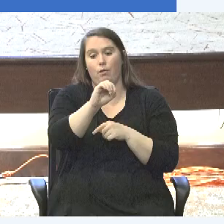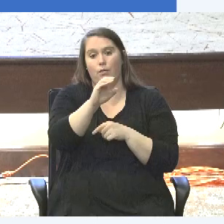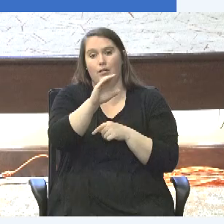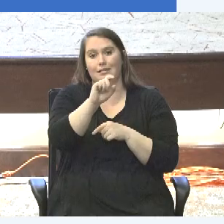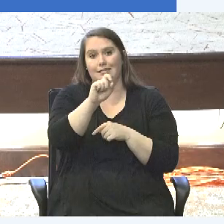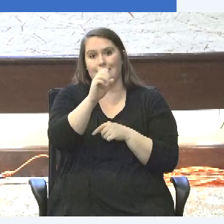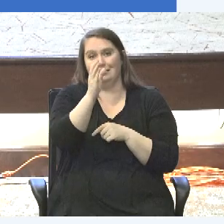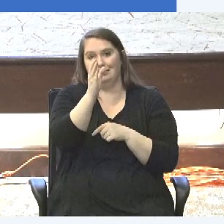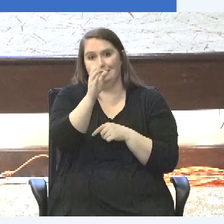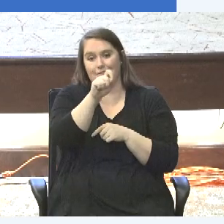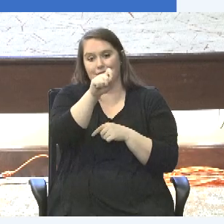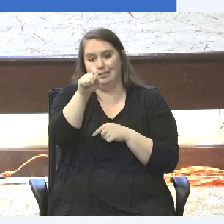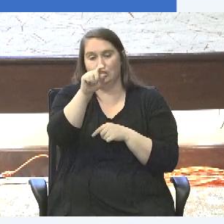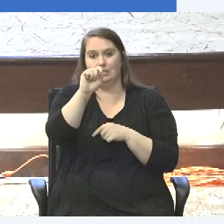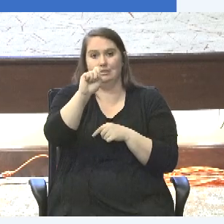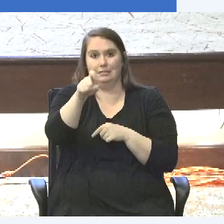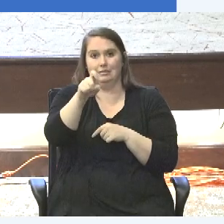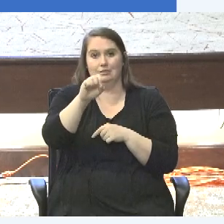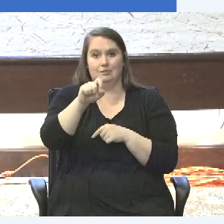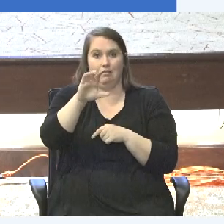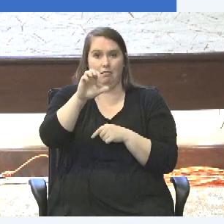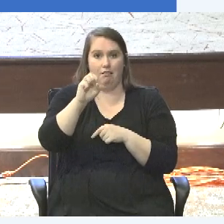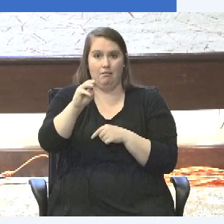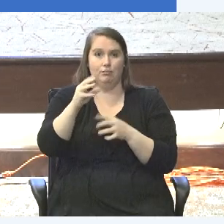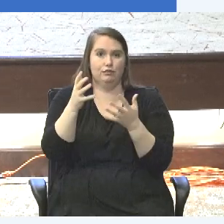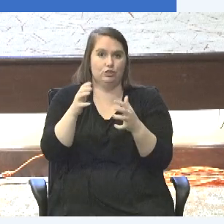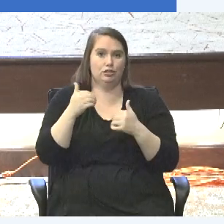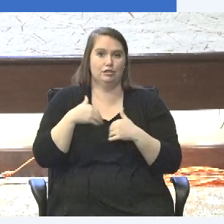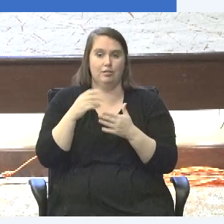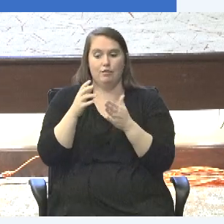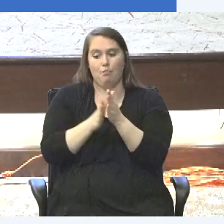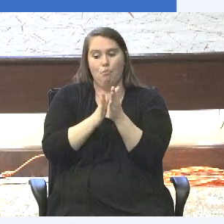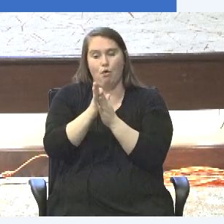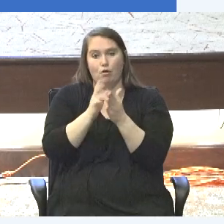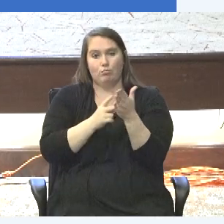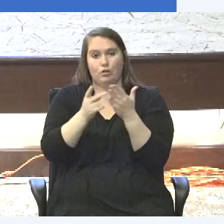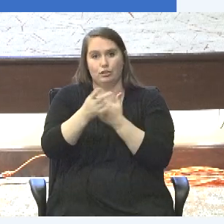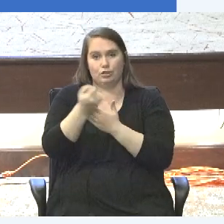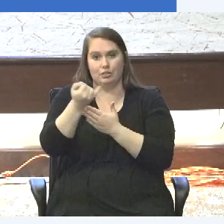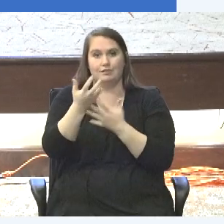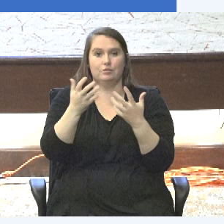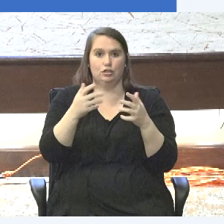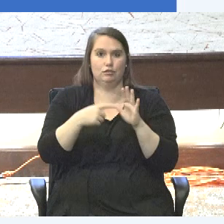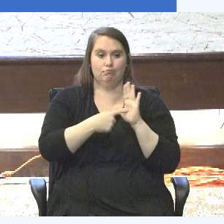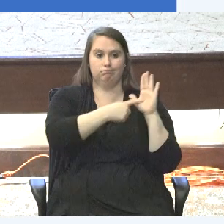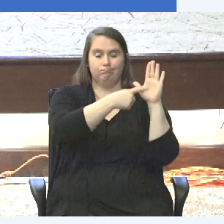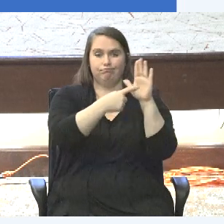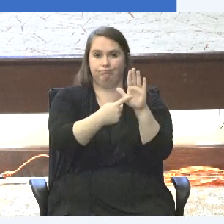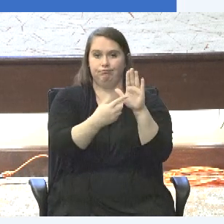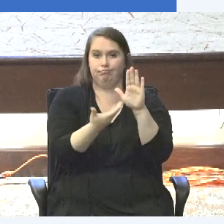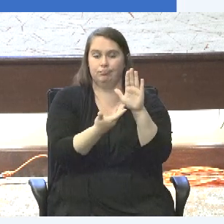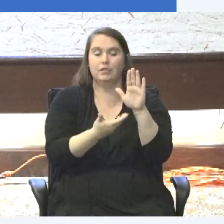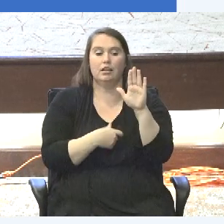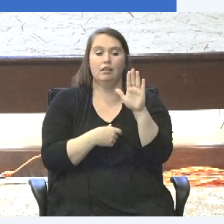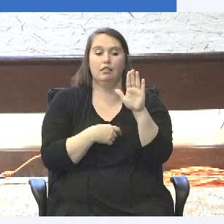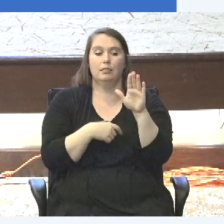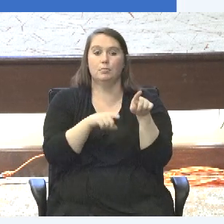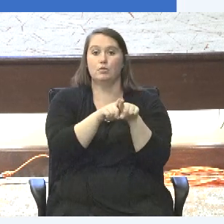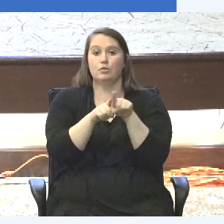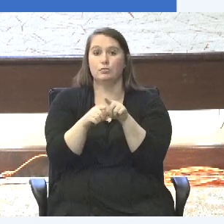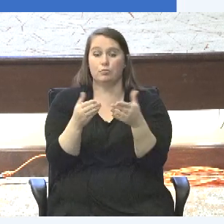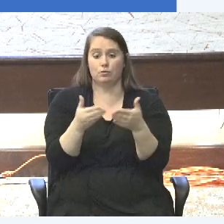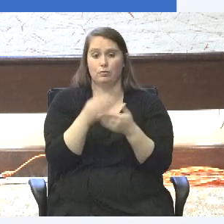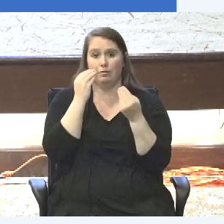waco-texas.com/parks. That's our Parks and Recreation homepage, to where we have different park projects featured, and also posting updates on our social